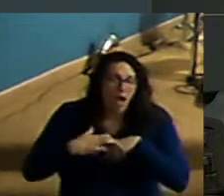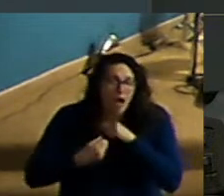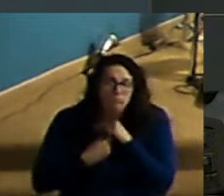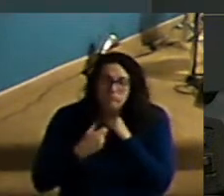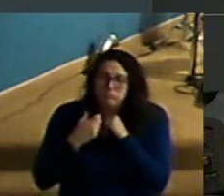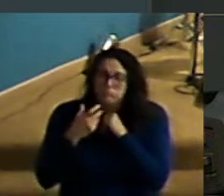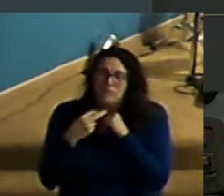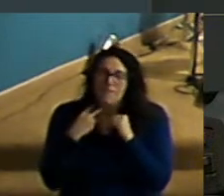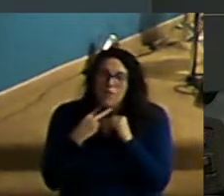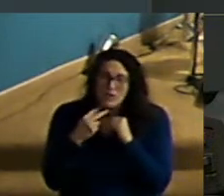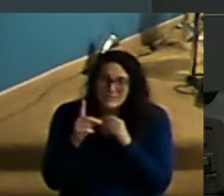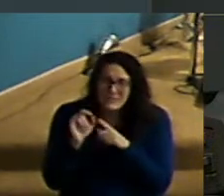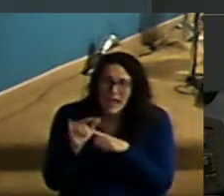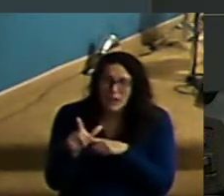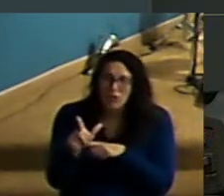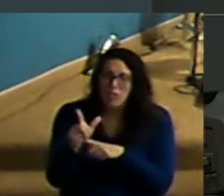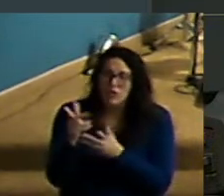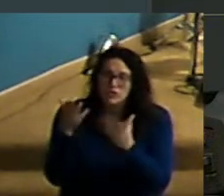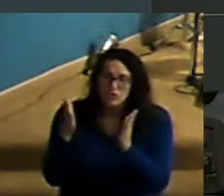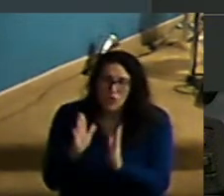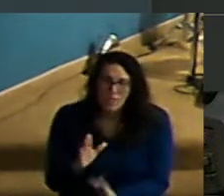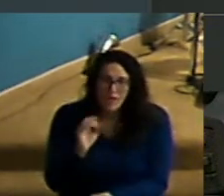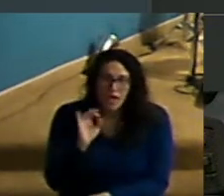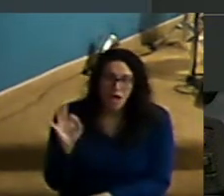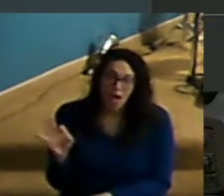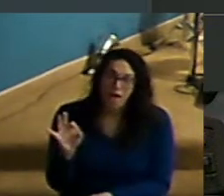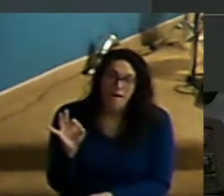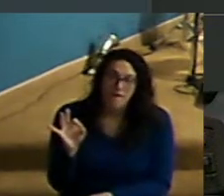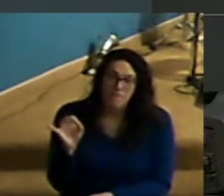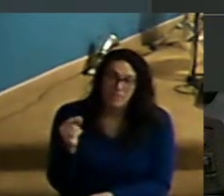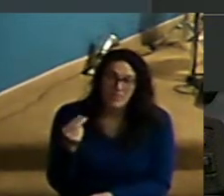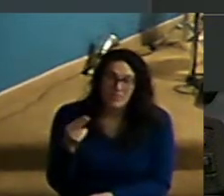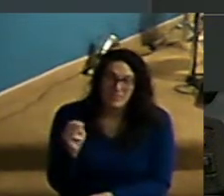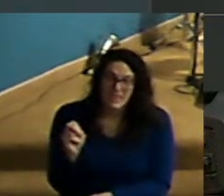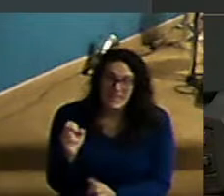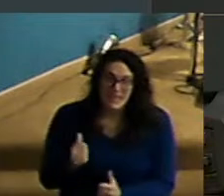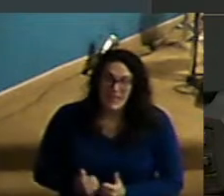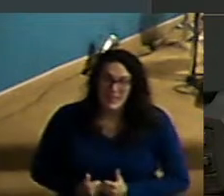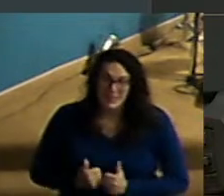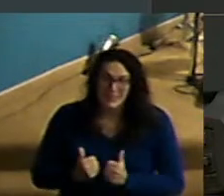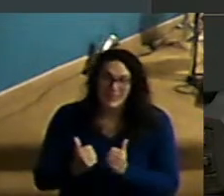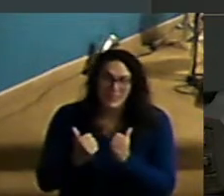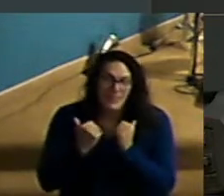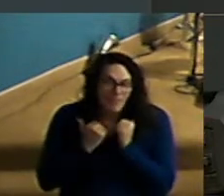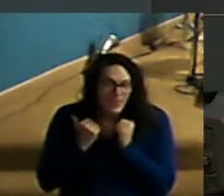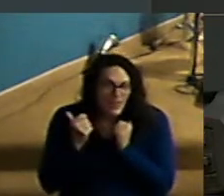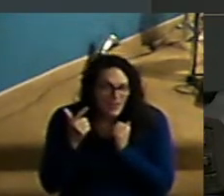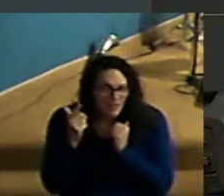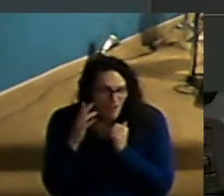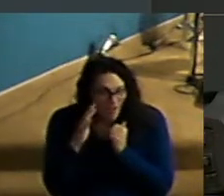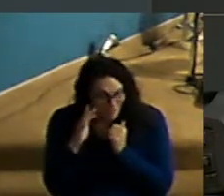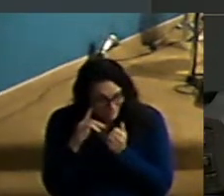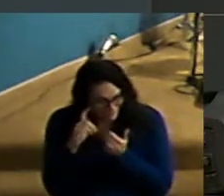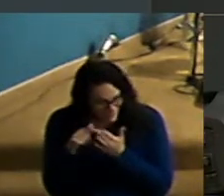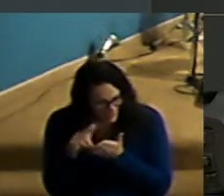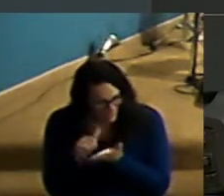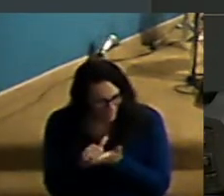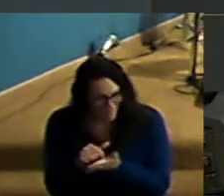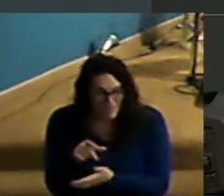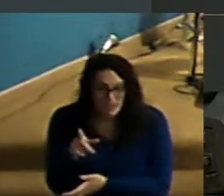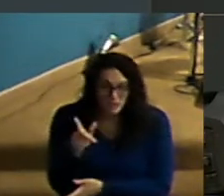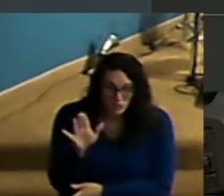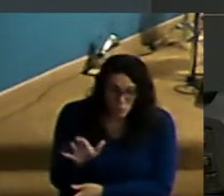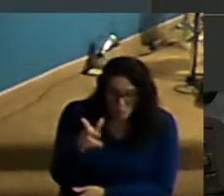voice, Daniel, servant of the living God, take note of that, has your God, whom